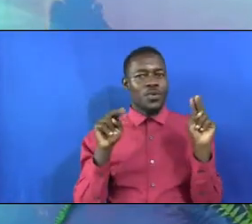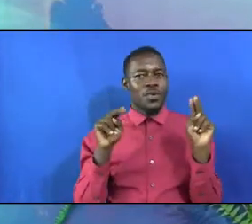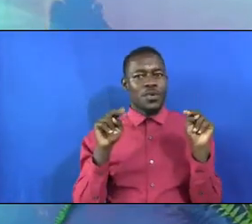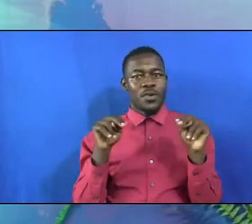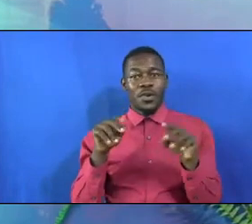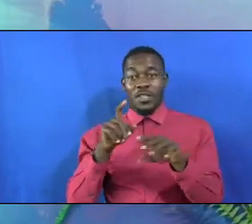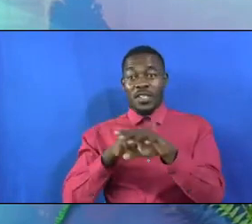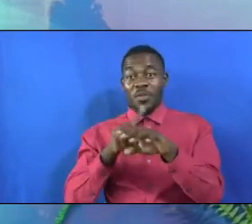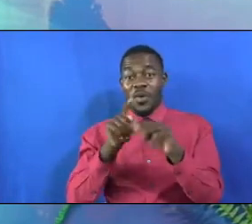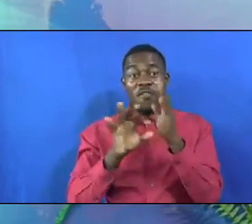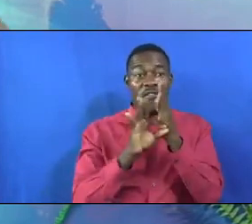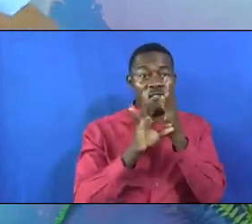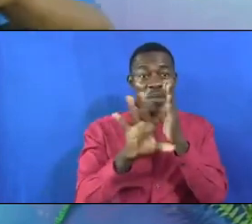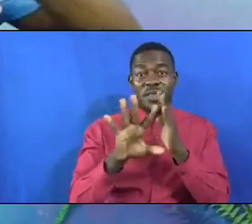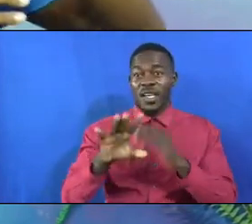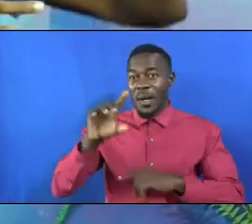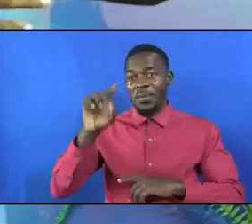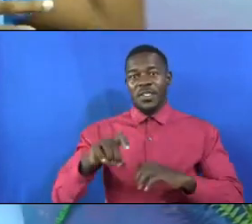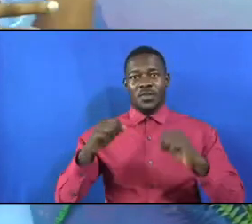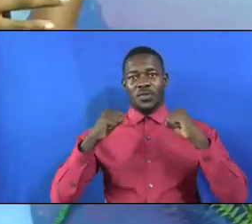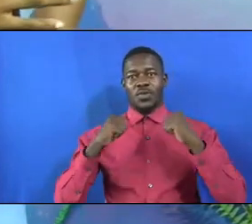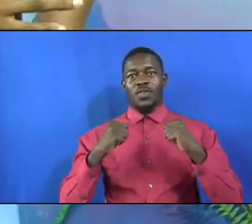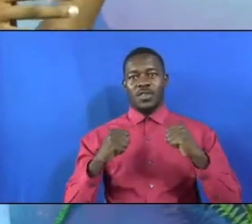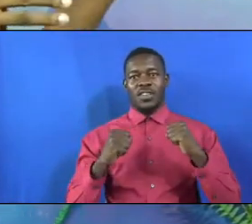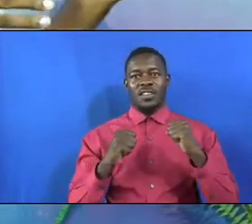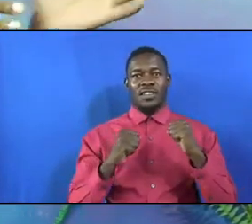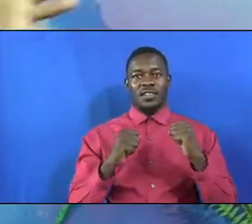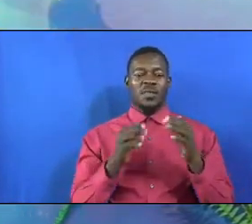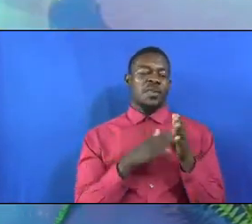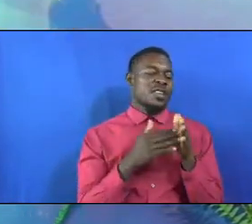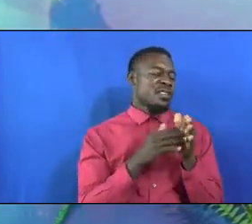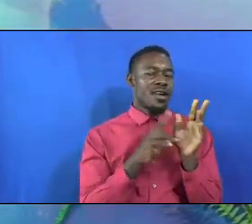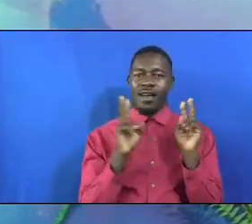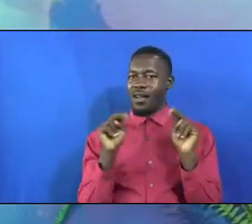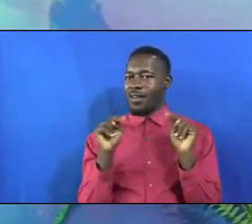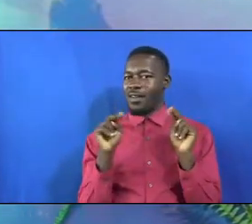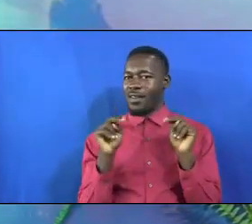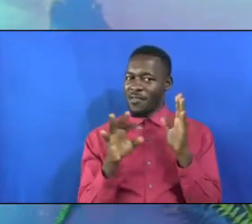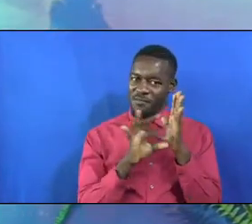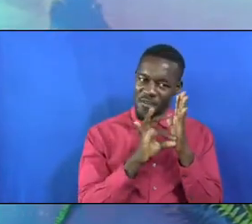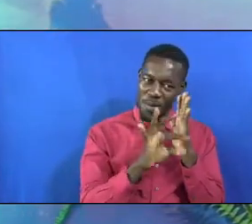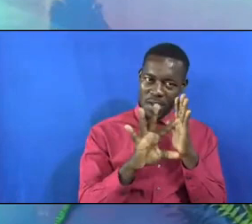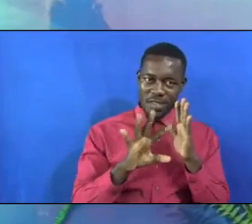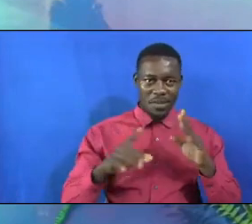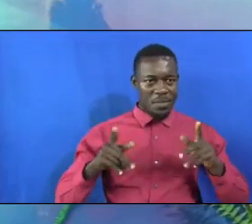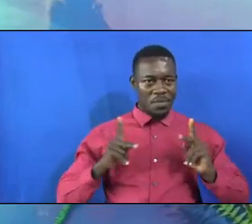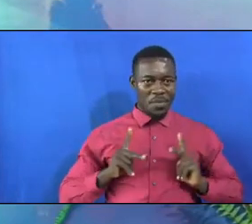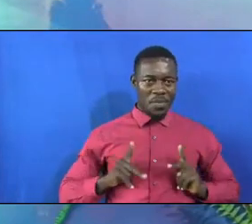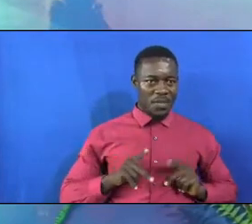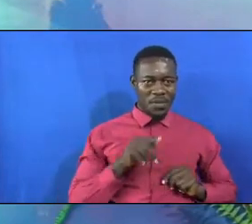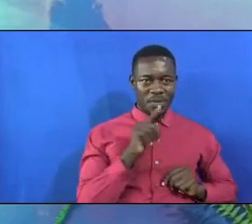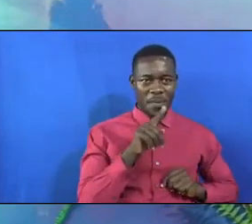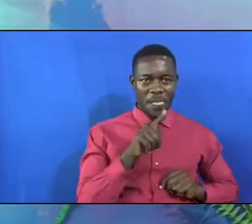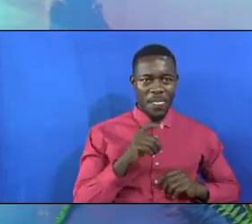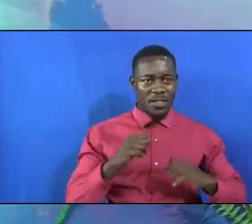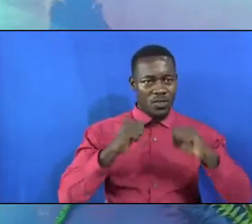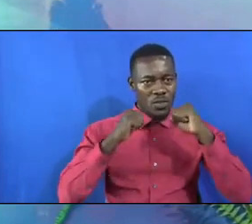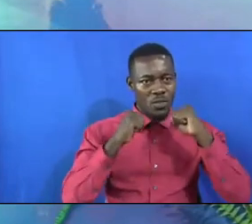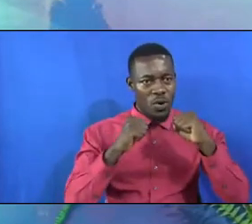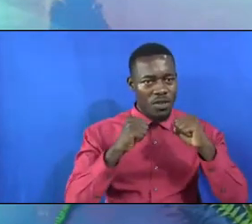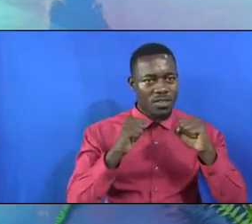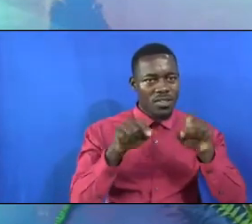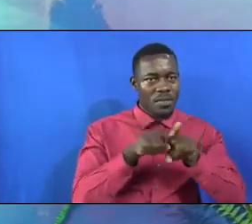person who is able to shed off the shell of, you know, the shell of popularity, the shell of public,